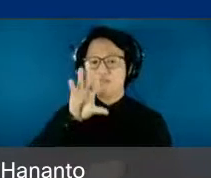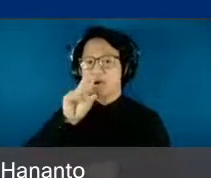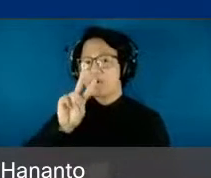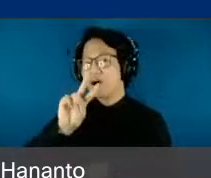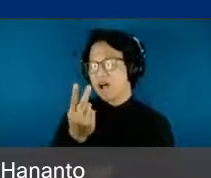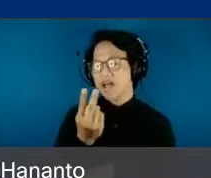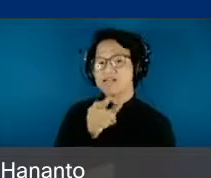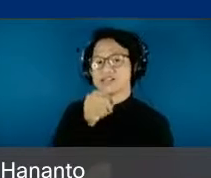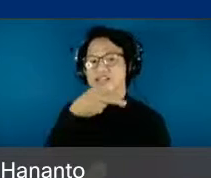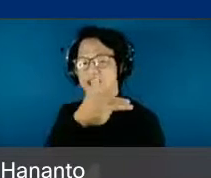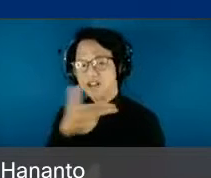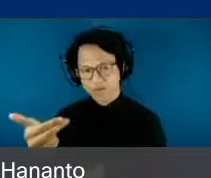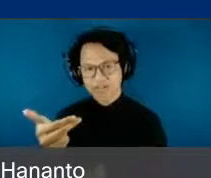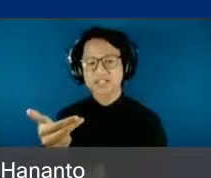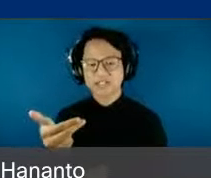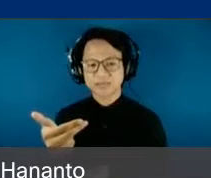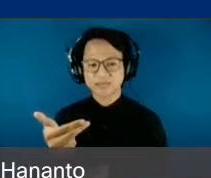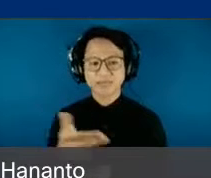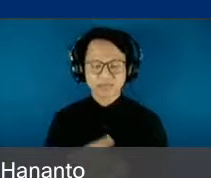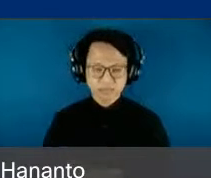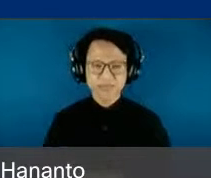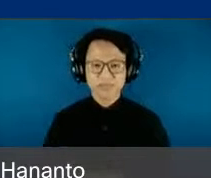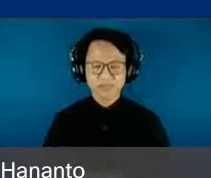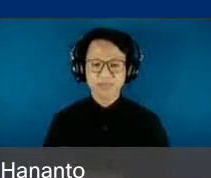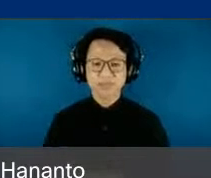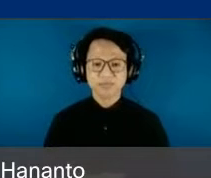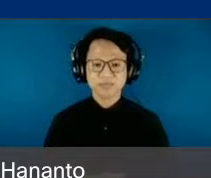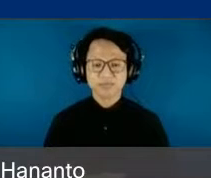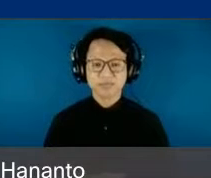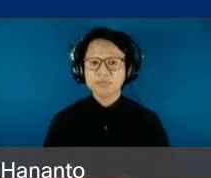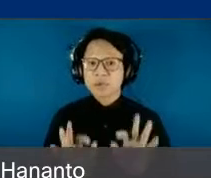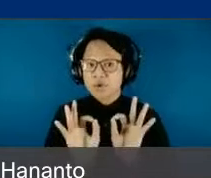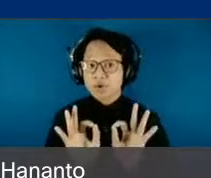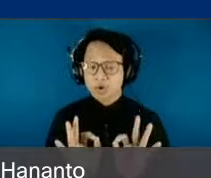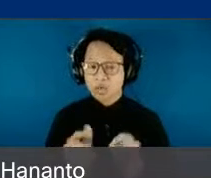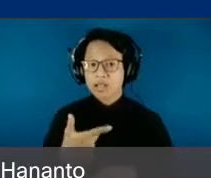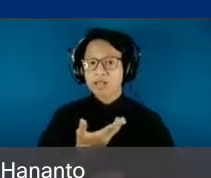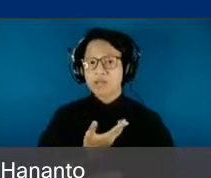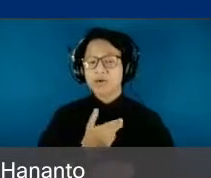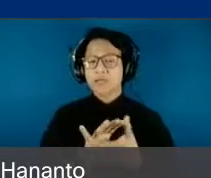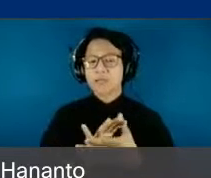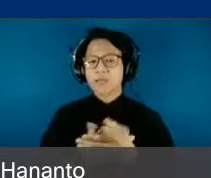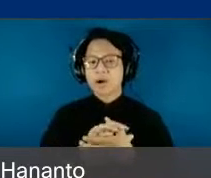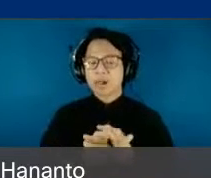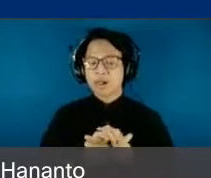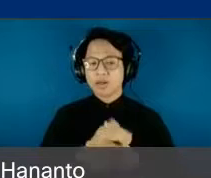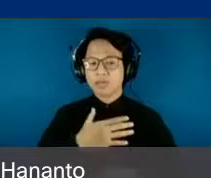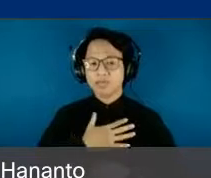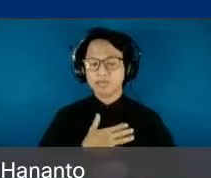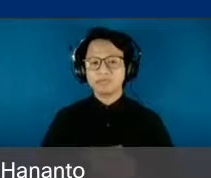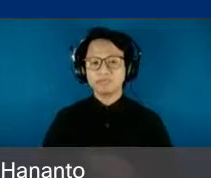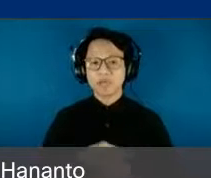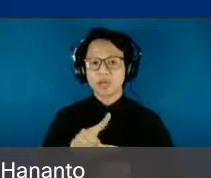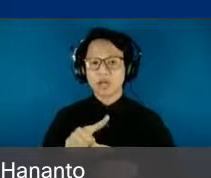I share the presentation. So I would like to introduce myself. My name is